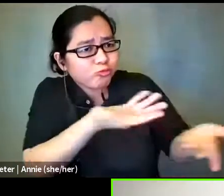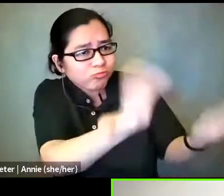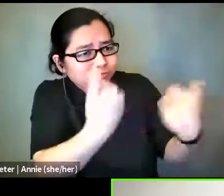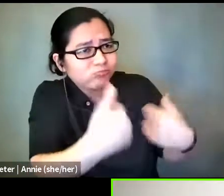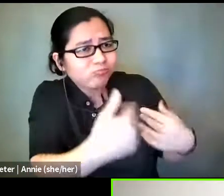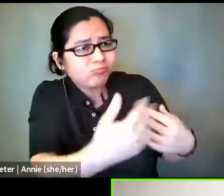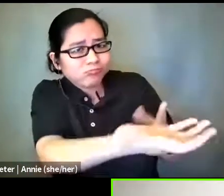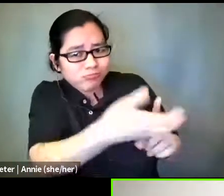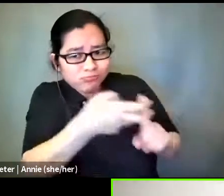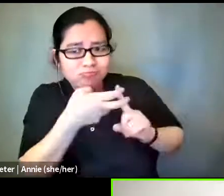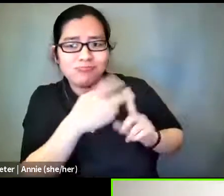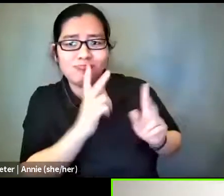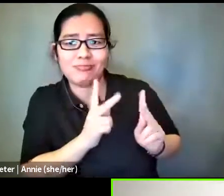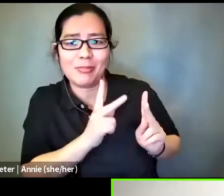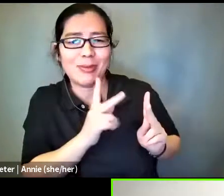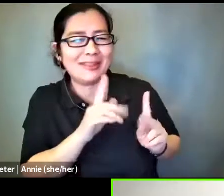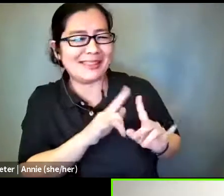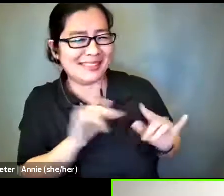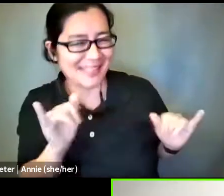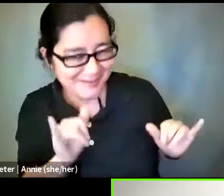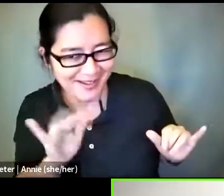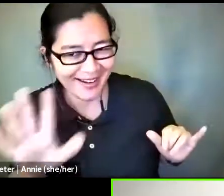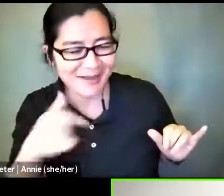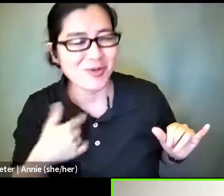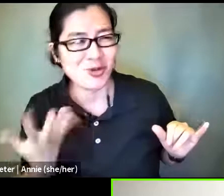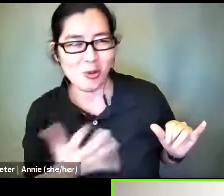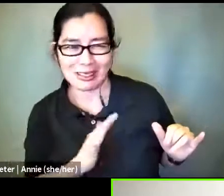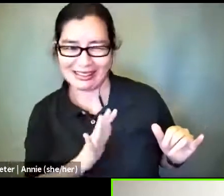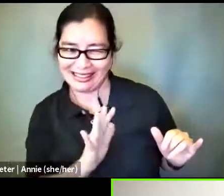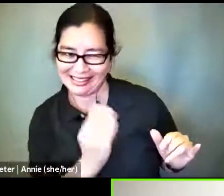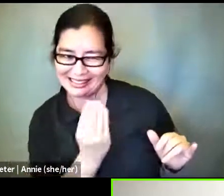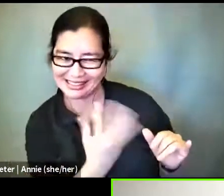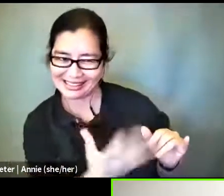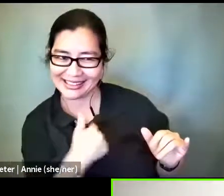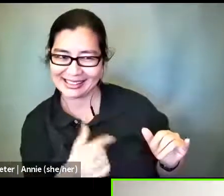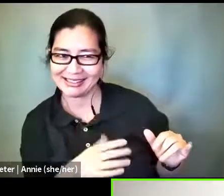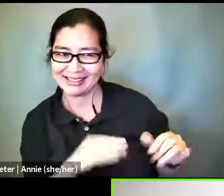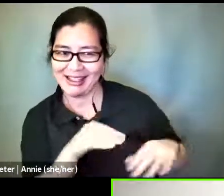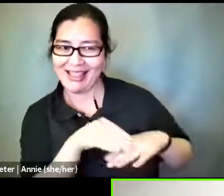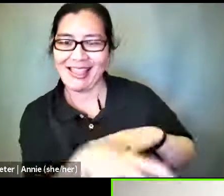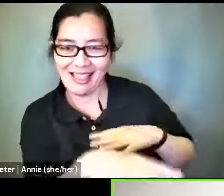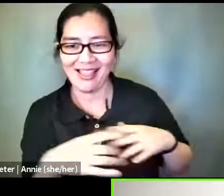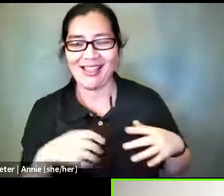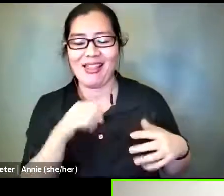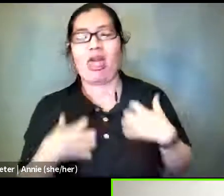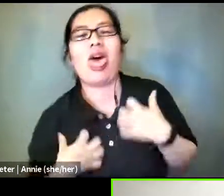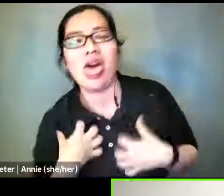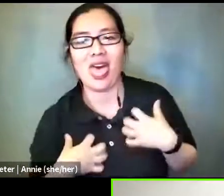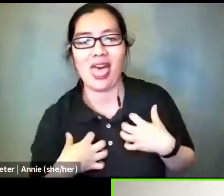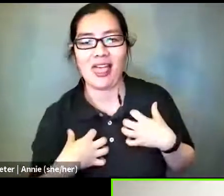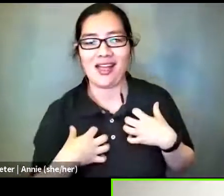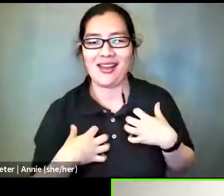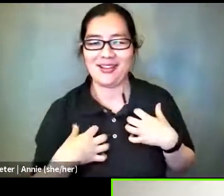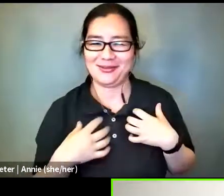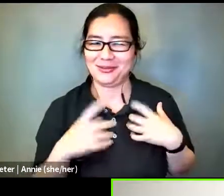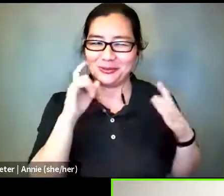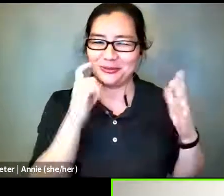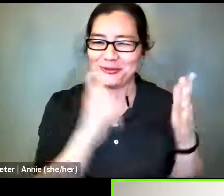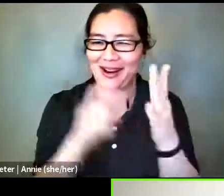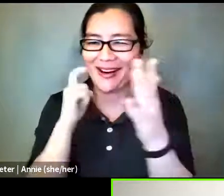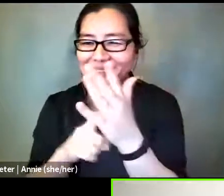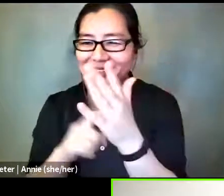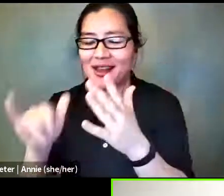You're asking, I cannot emphasize how you're trying to ask people to